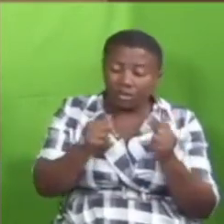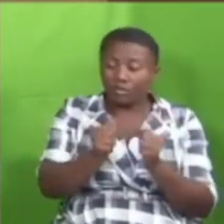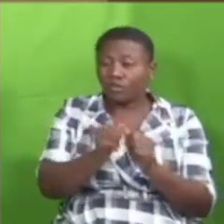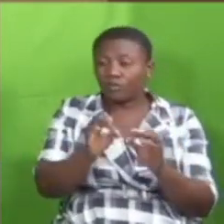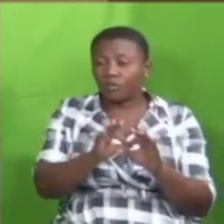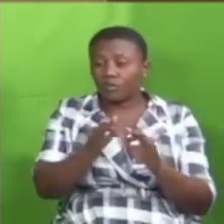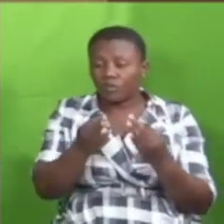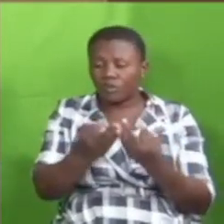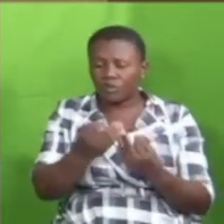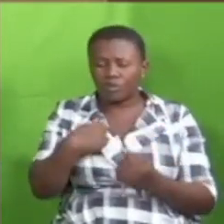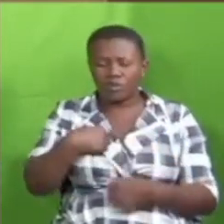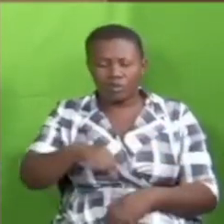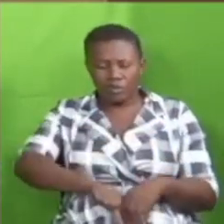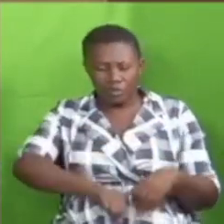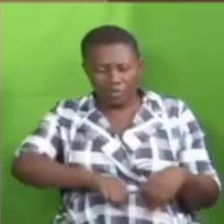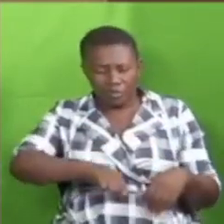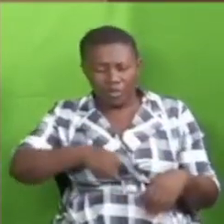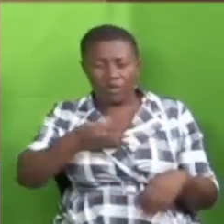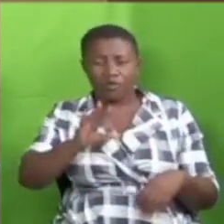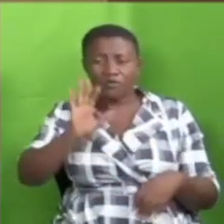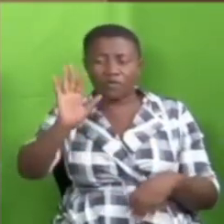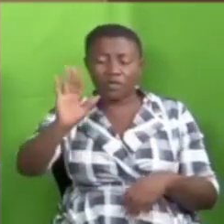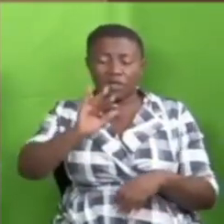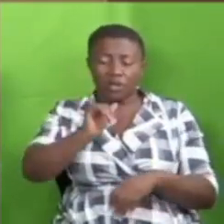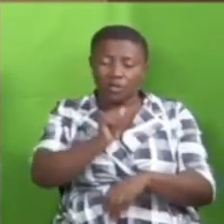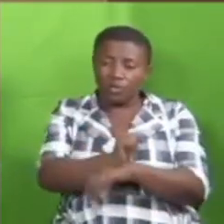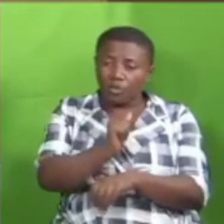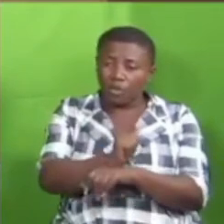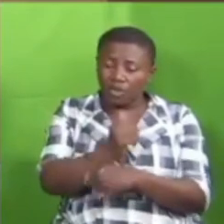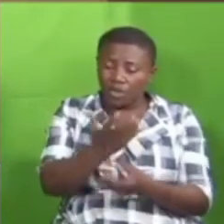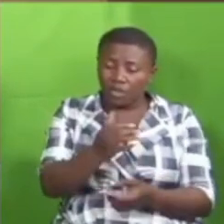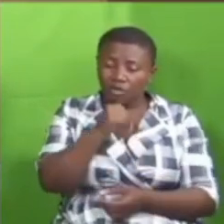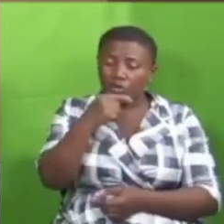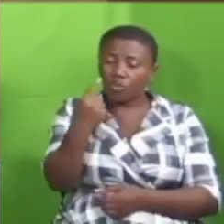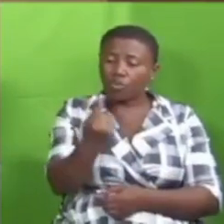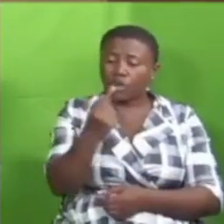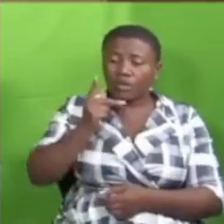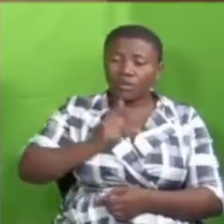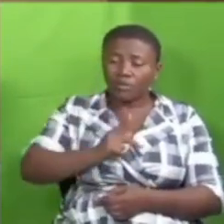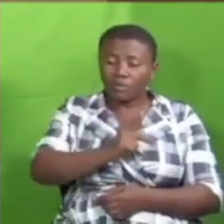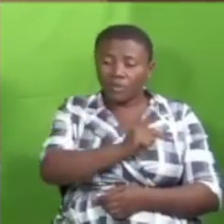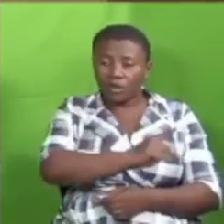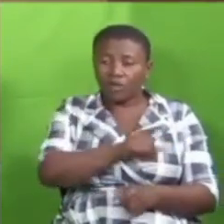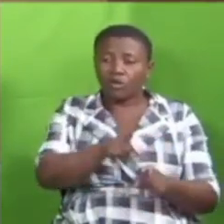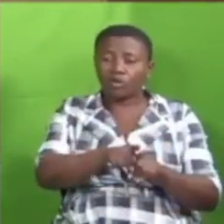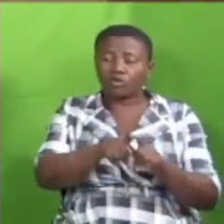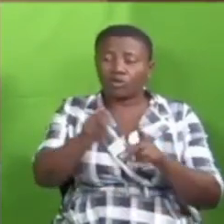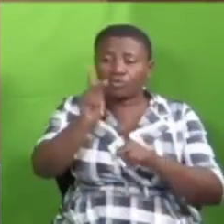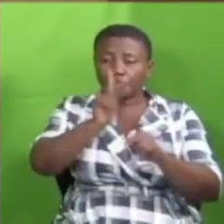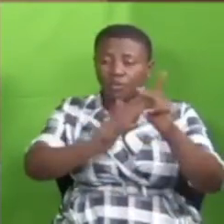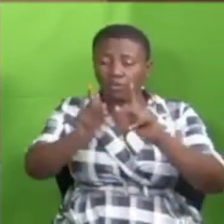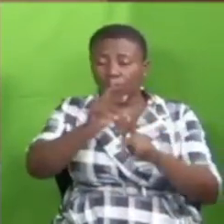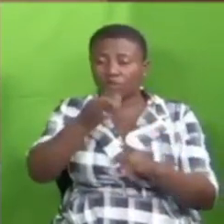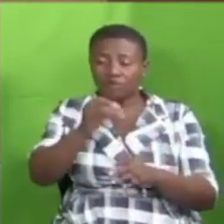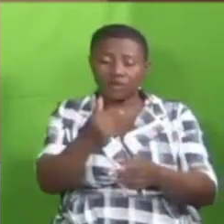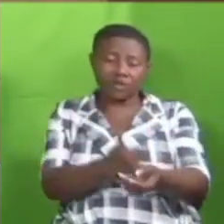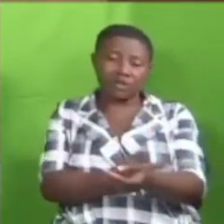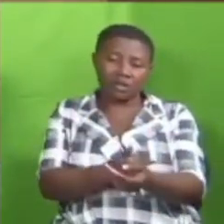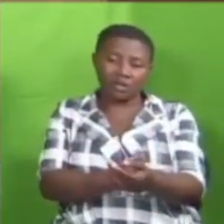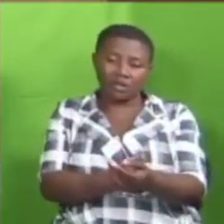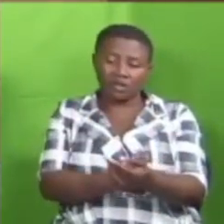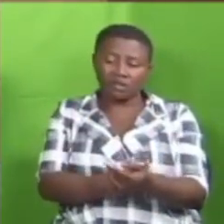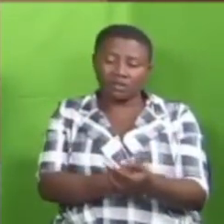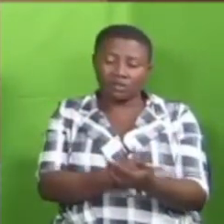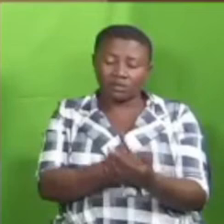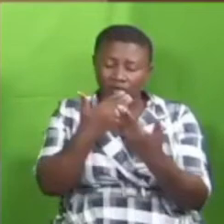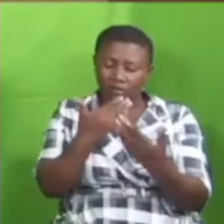of the work he did, not only for Parliament, but for the people of Ghana. May his soul rest in peace. Thank you, Mr.